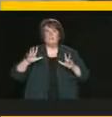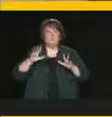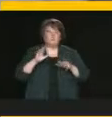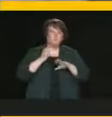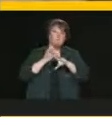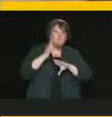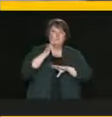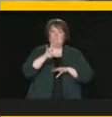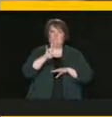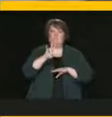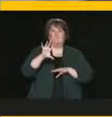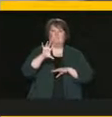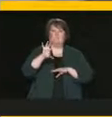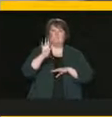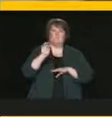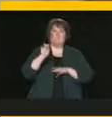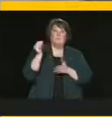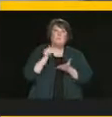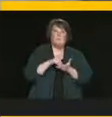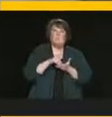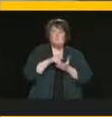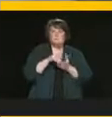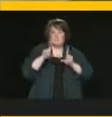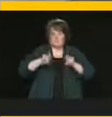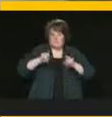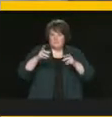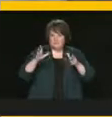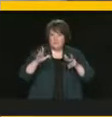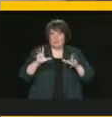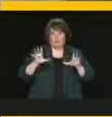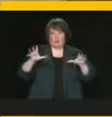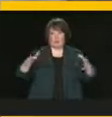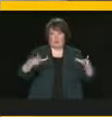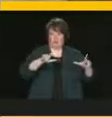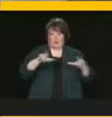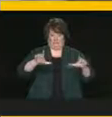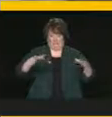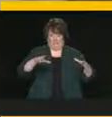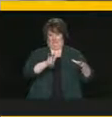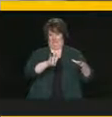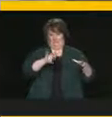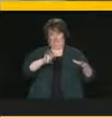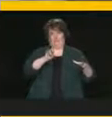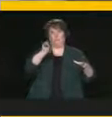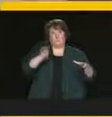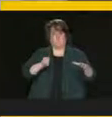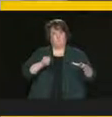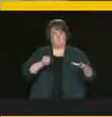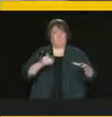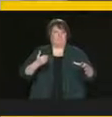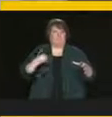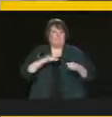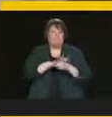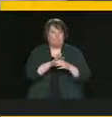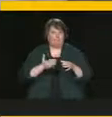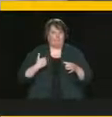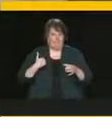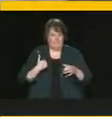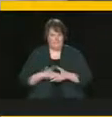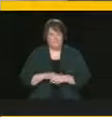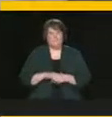740,000 tests, and about 7% of these have turned out positive. The provinces and territories continue